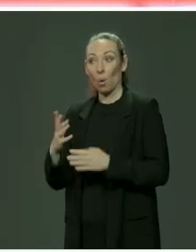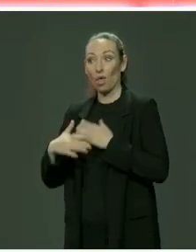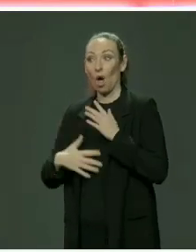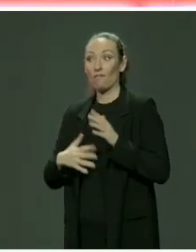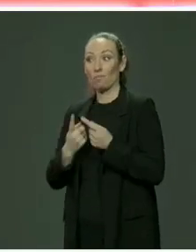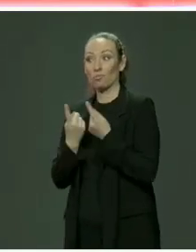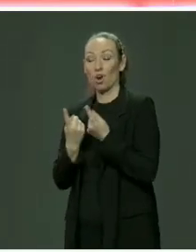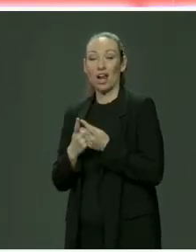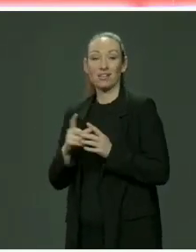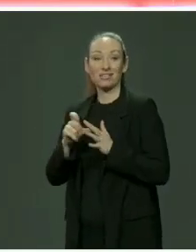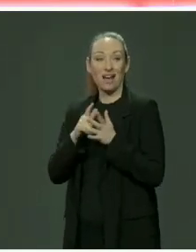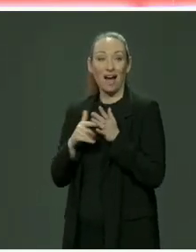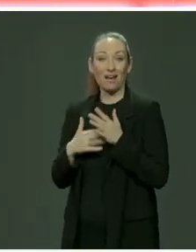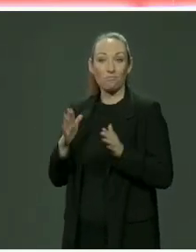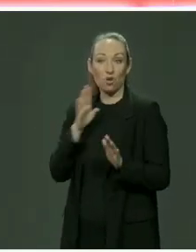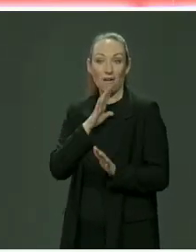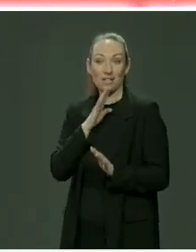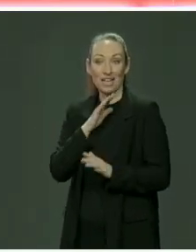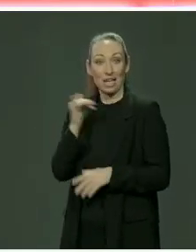scoring 52.